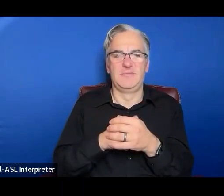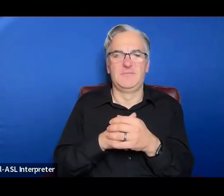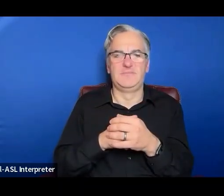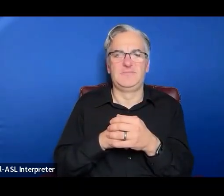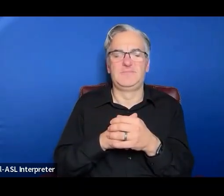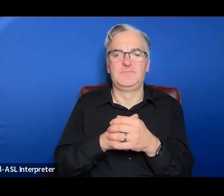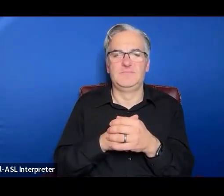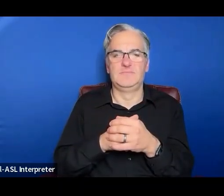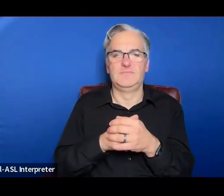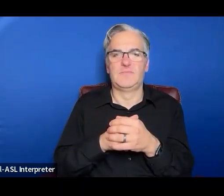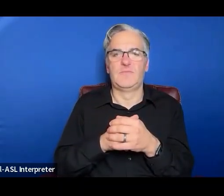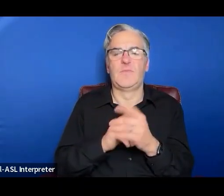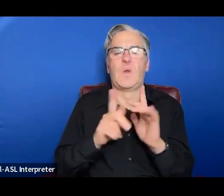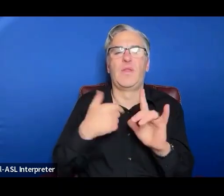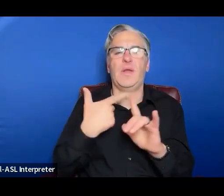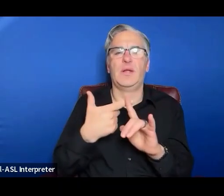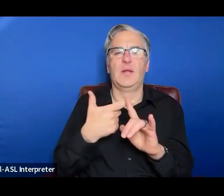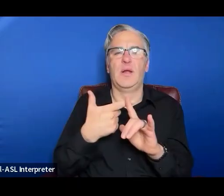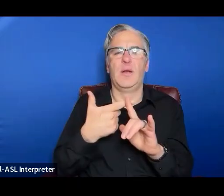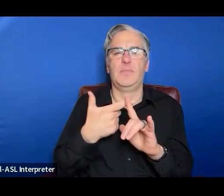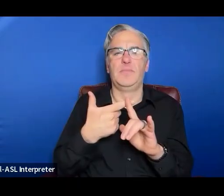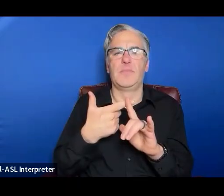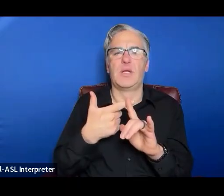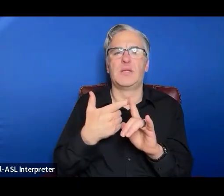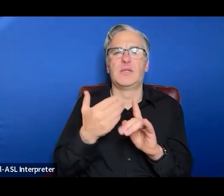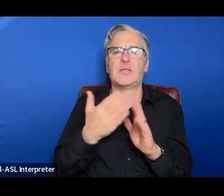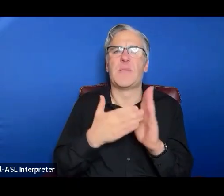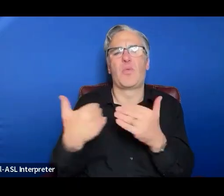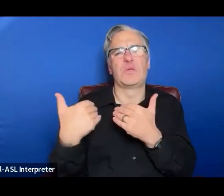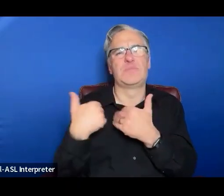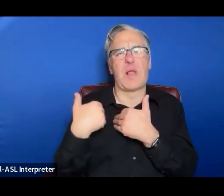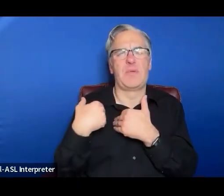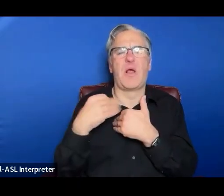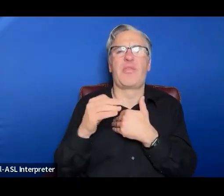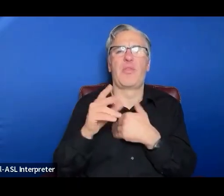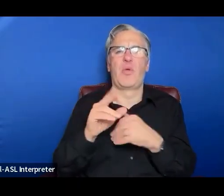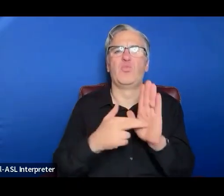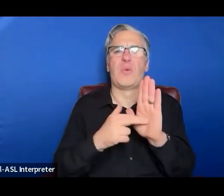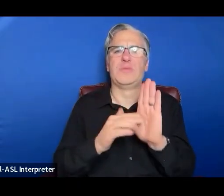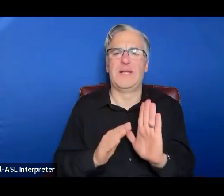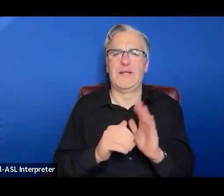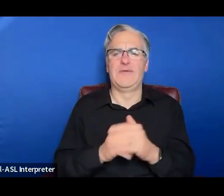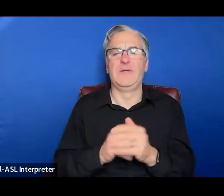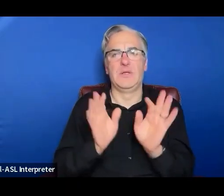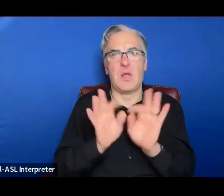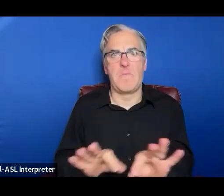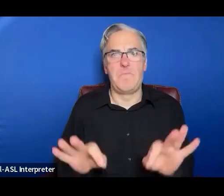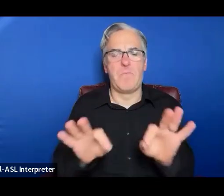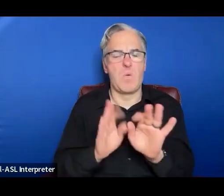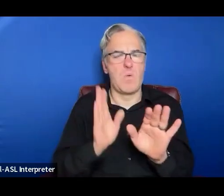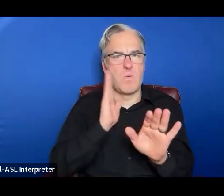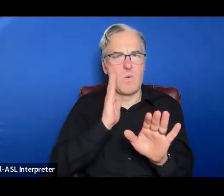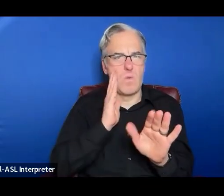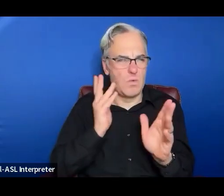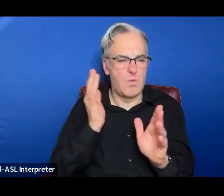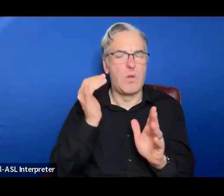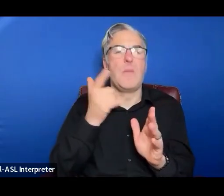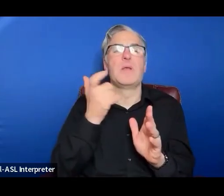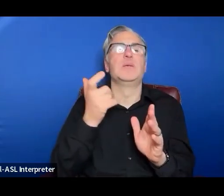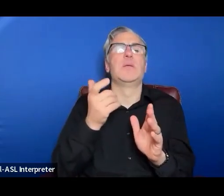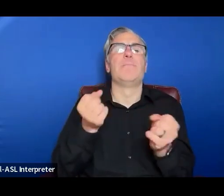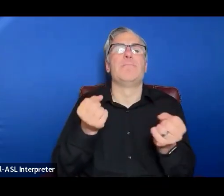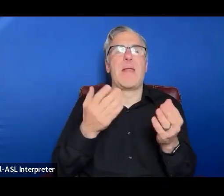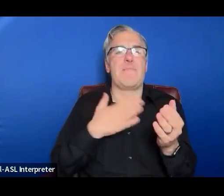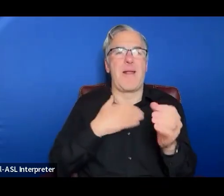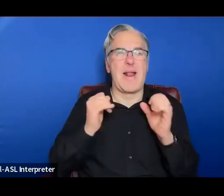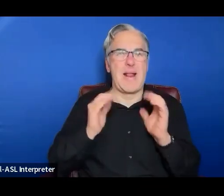So this gets to some of the duties of the person representative. And this is important to know because a lot of